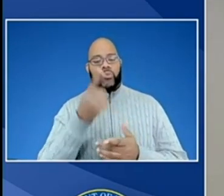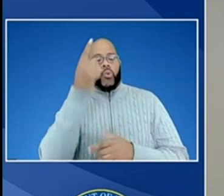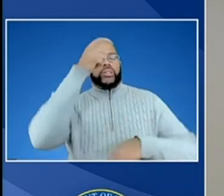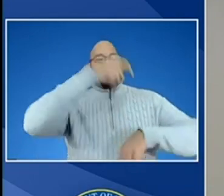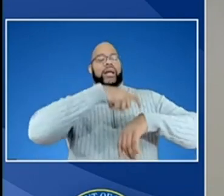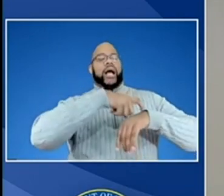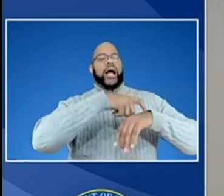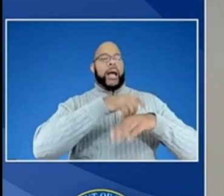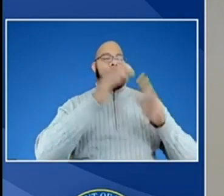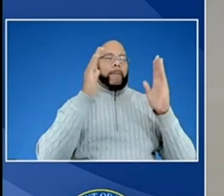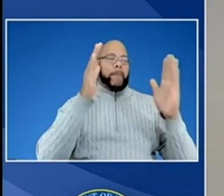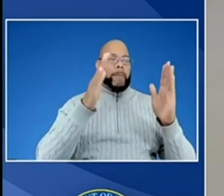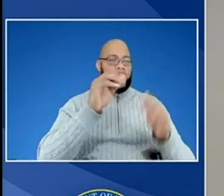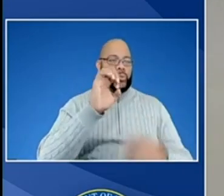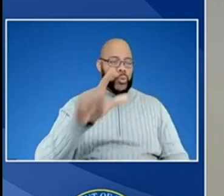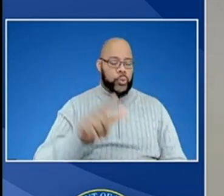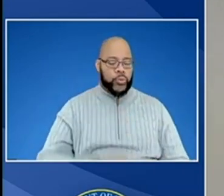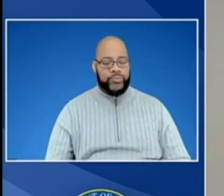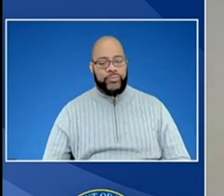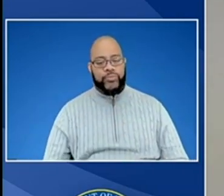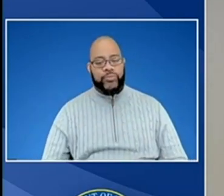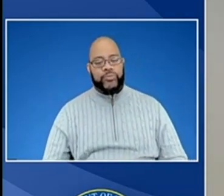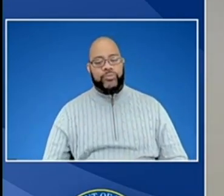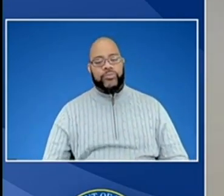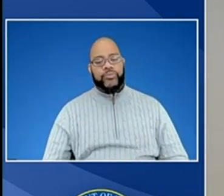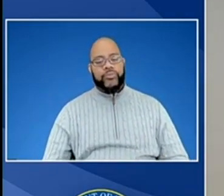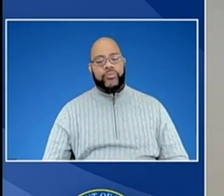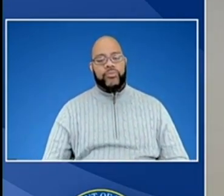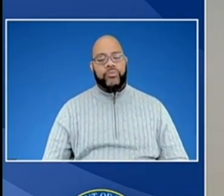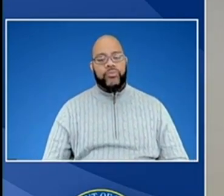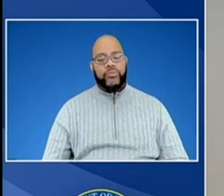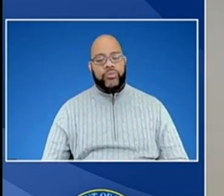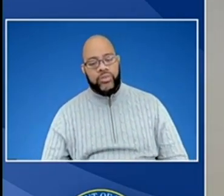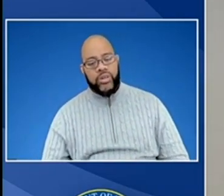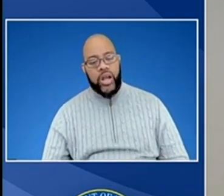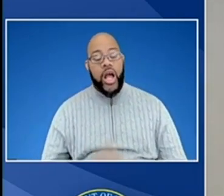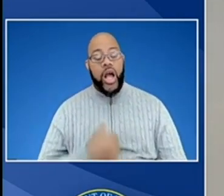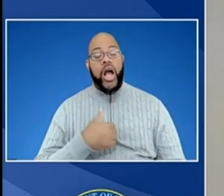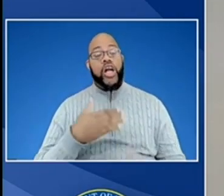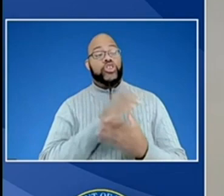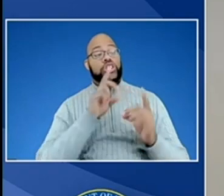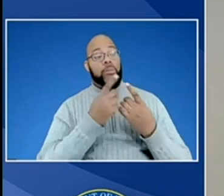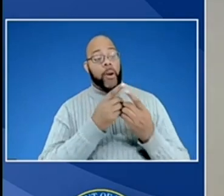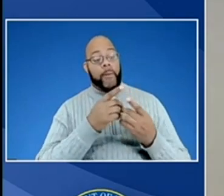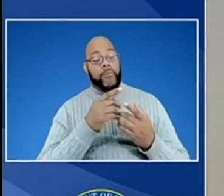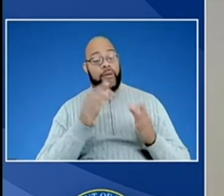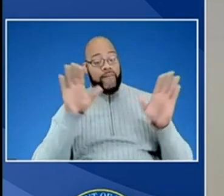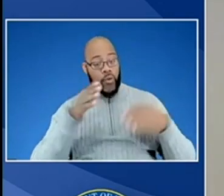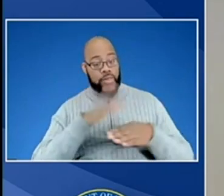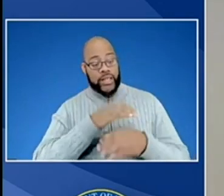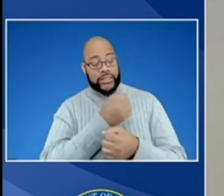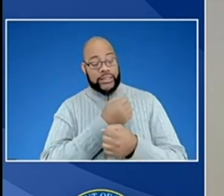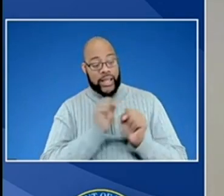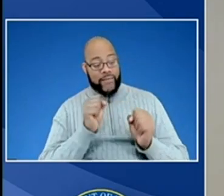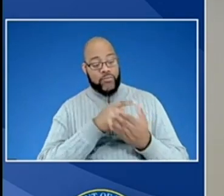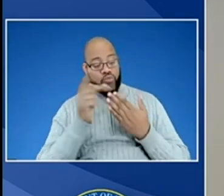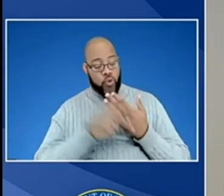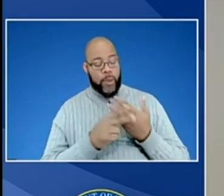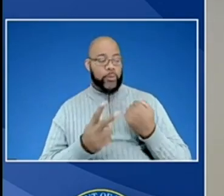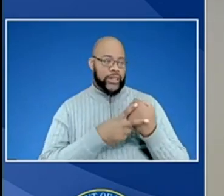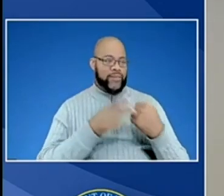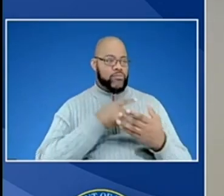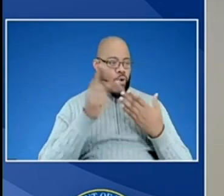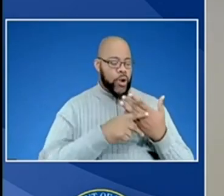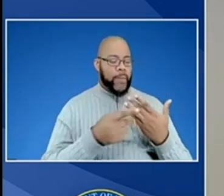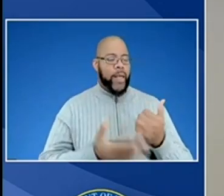one-time tool, by noting that while I share the department's hopes that the SAVE program does a lot to help